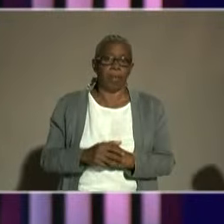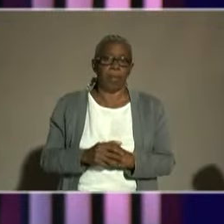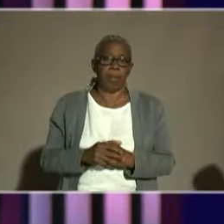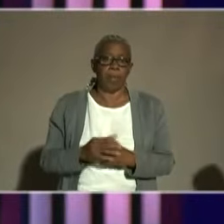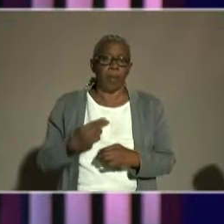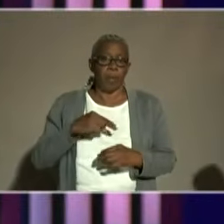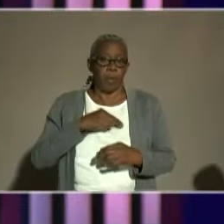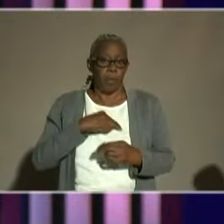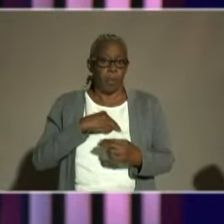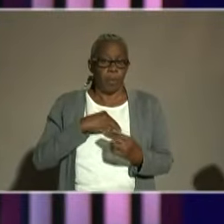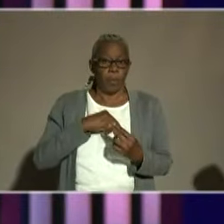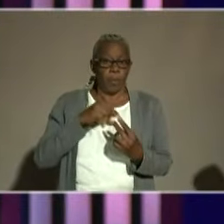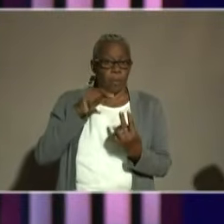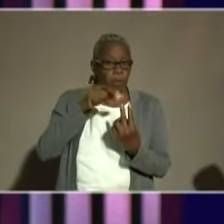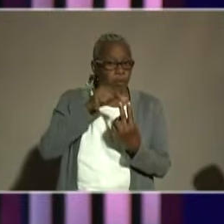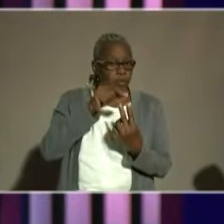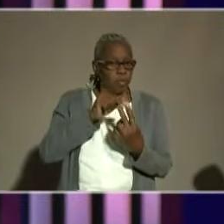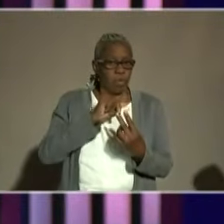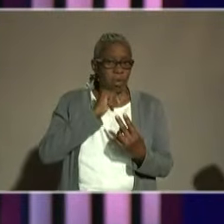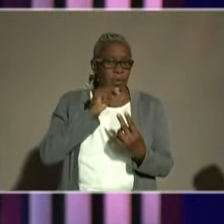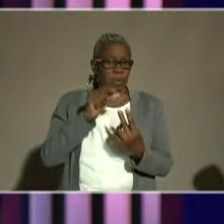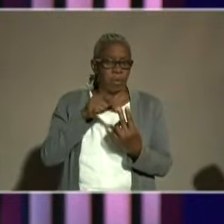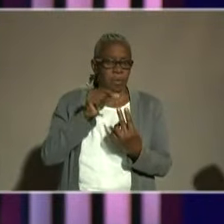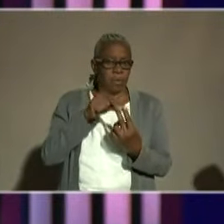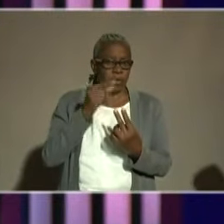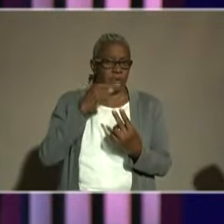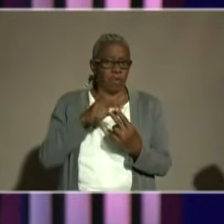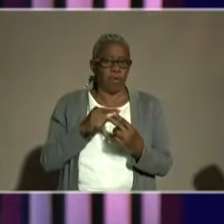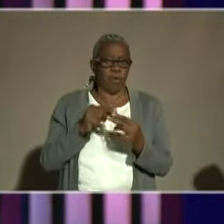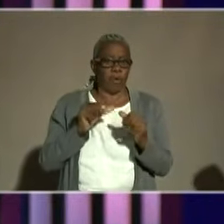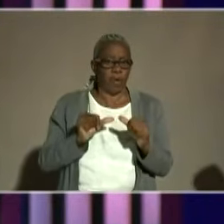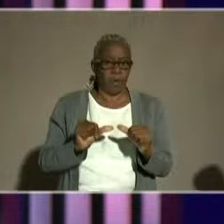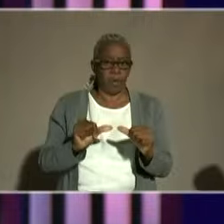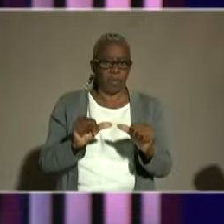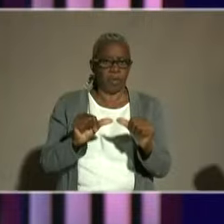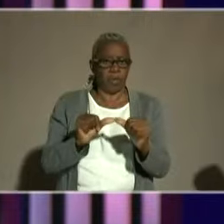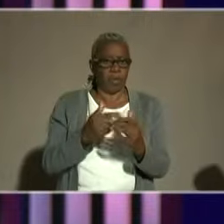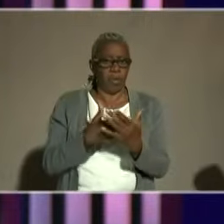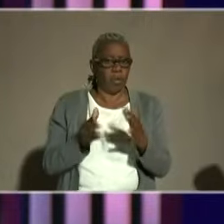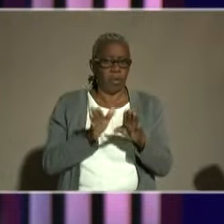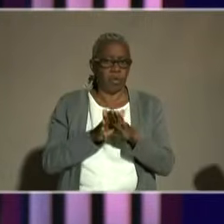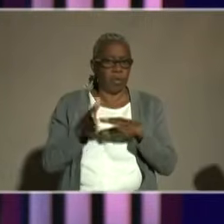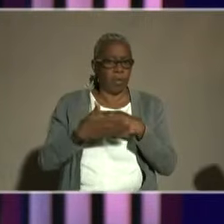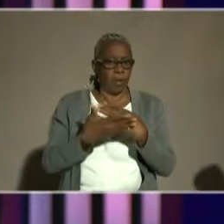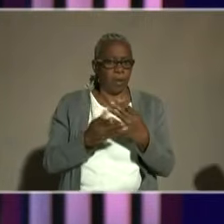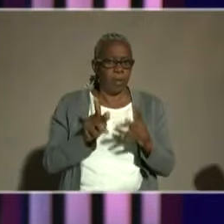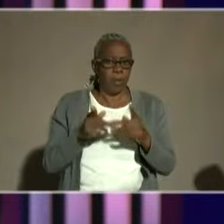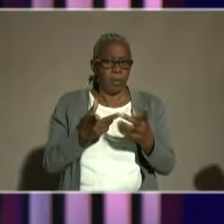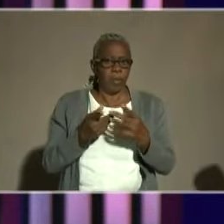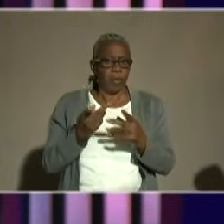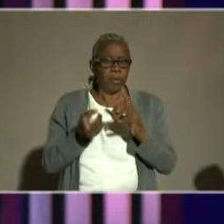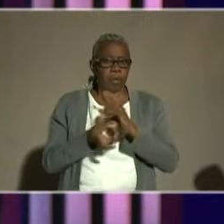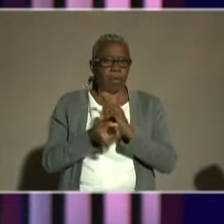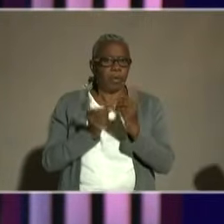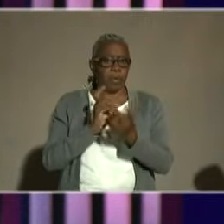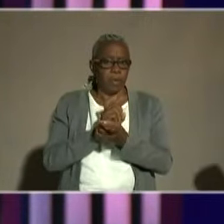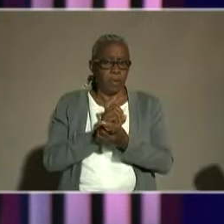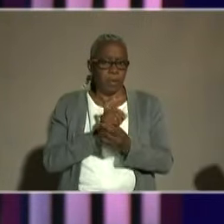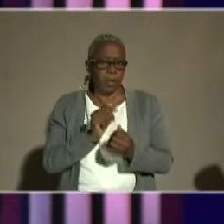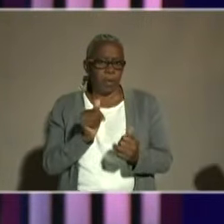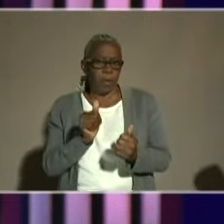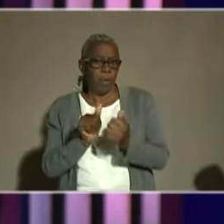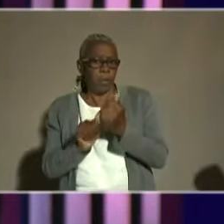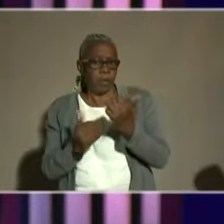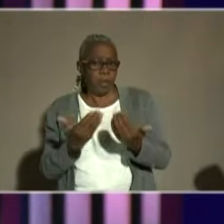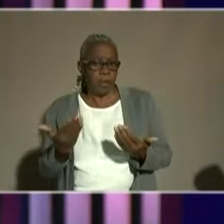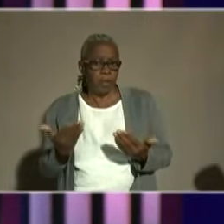we are elected, we're not going to be elected to maintain the current trajectory that Jamaica is on. People want to see change. And most fundamentally, the